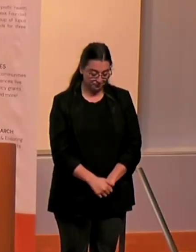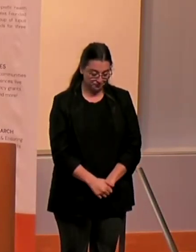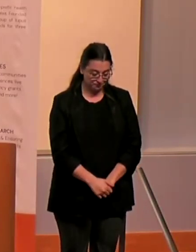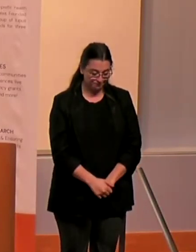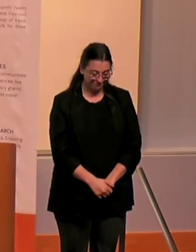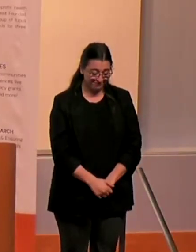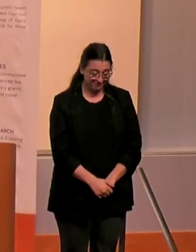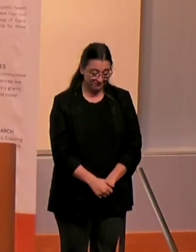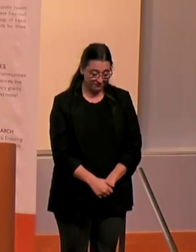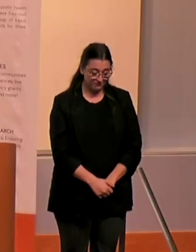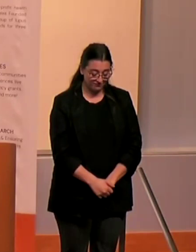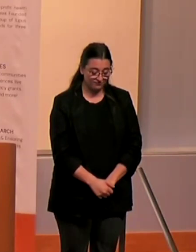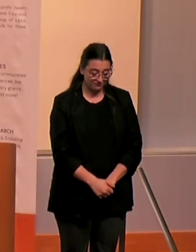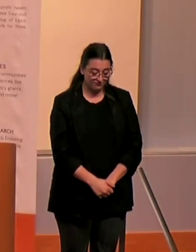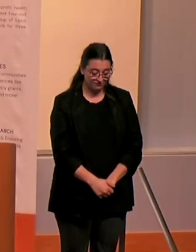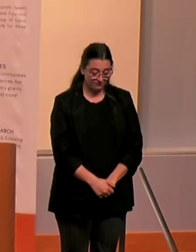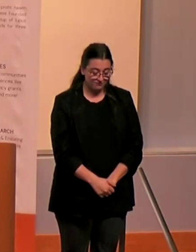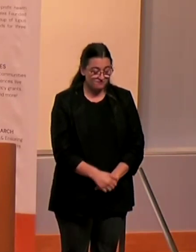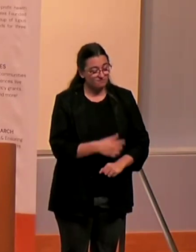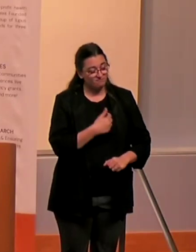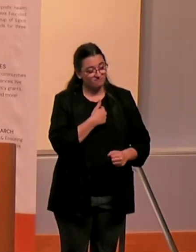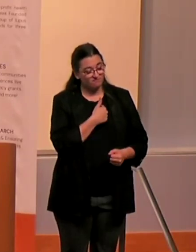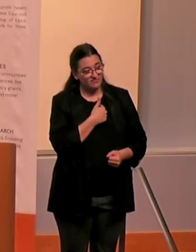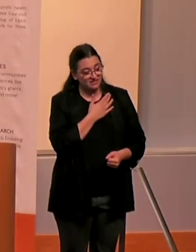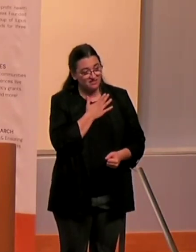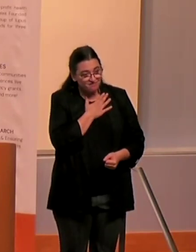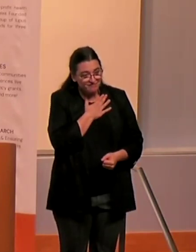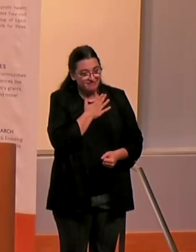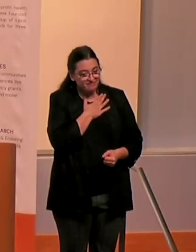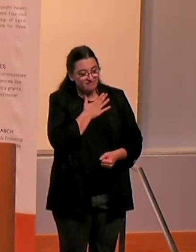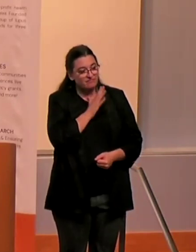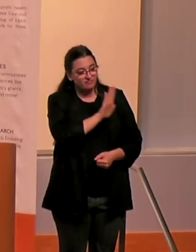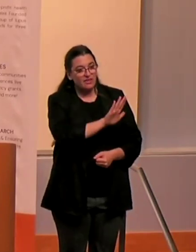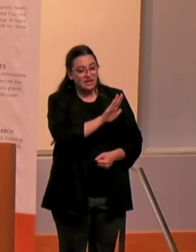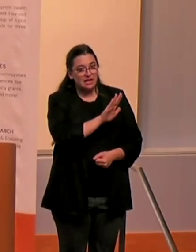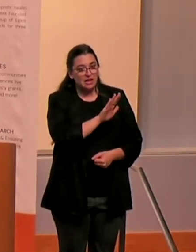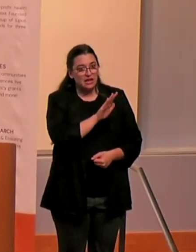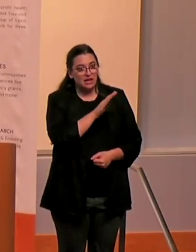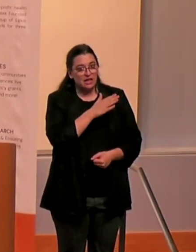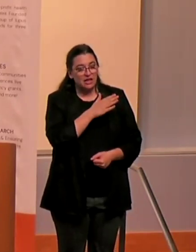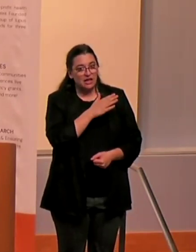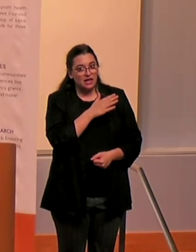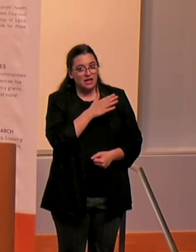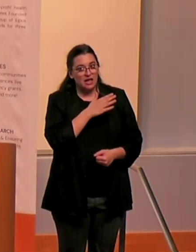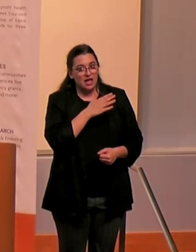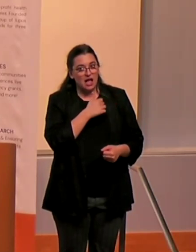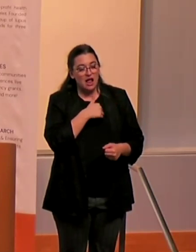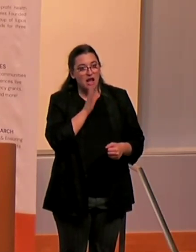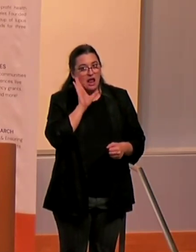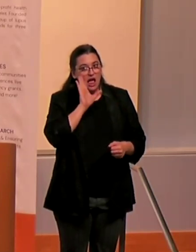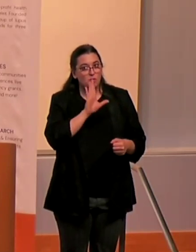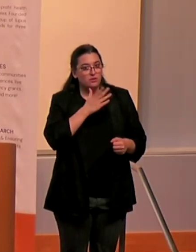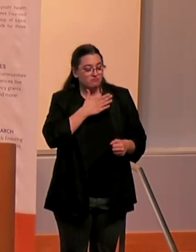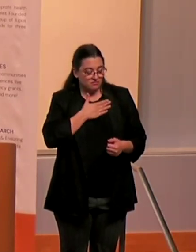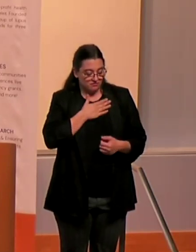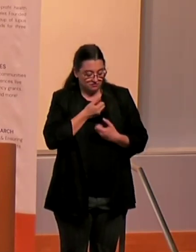I would say with a lot of compassion, right? This is, this is what I have. This is why I feel like